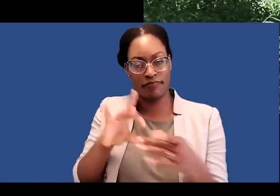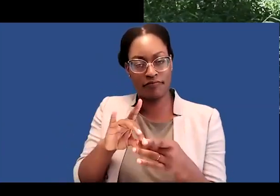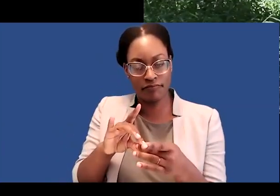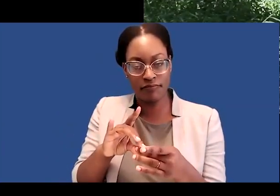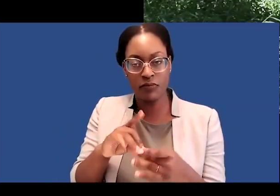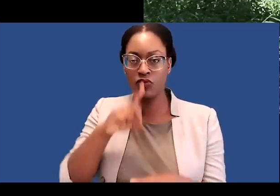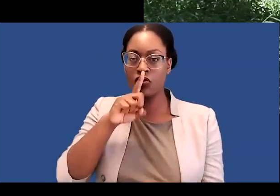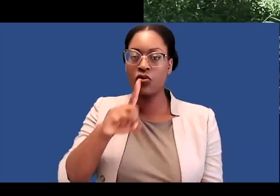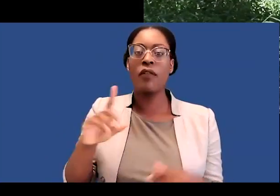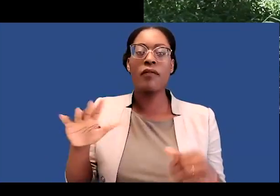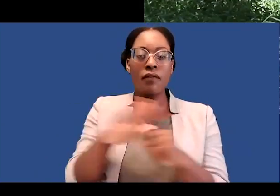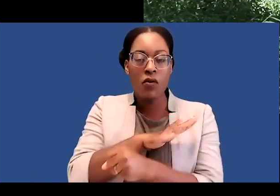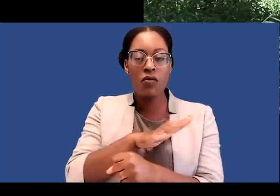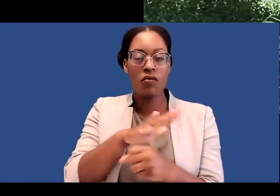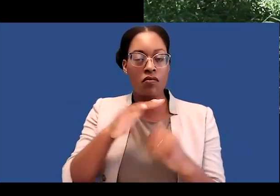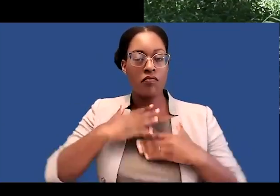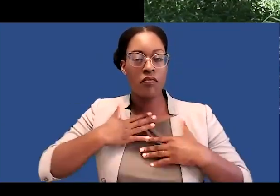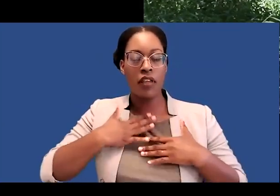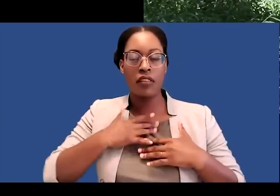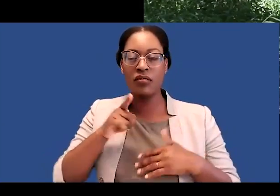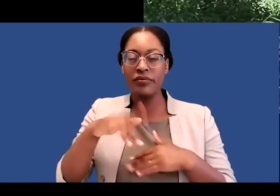So taking deep breaths here,